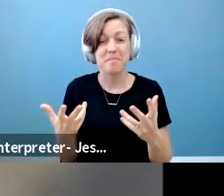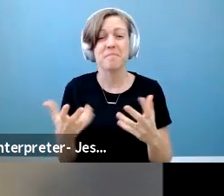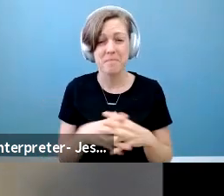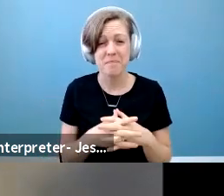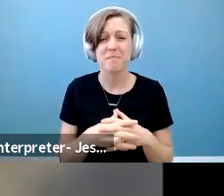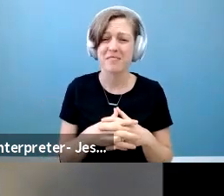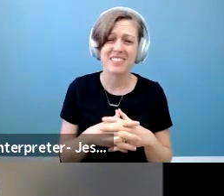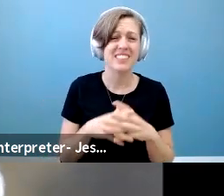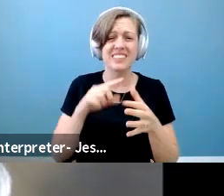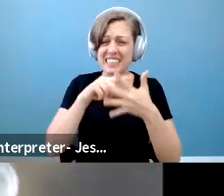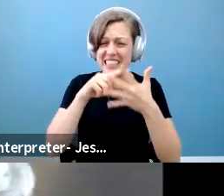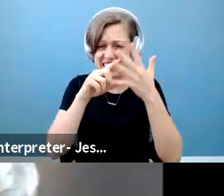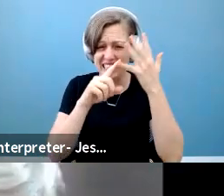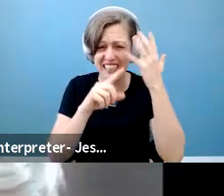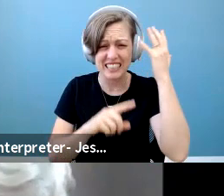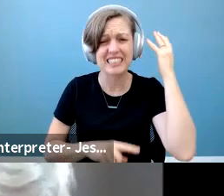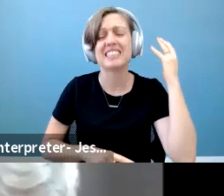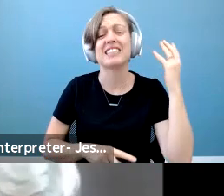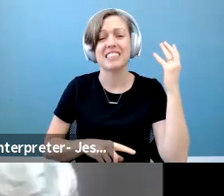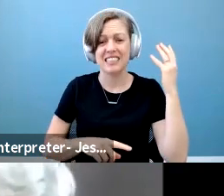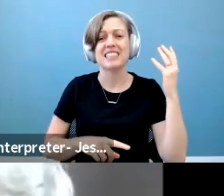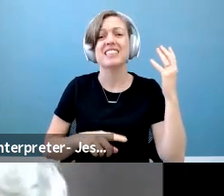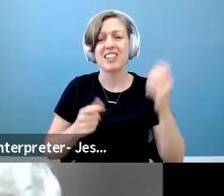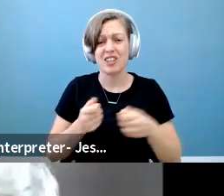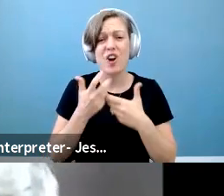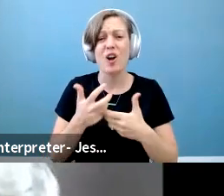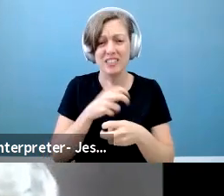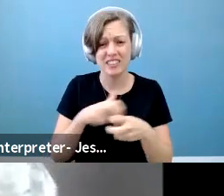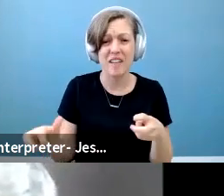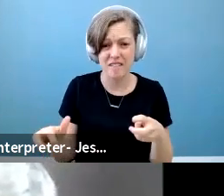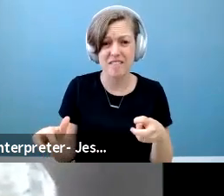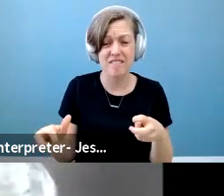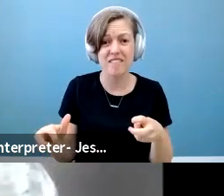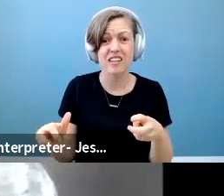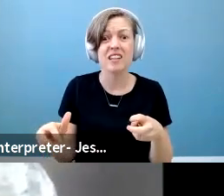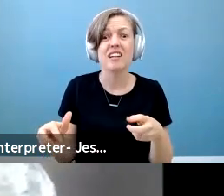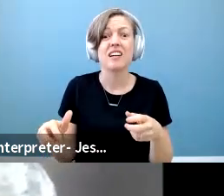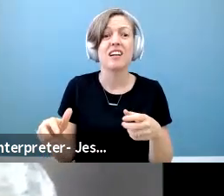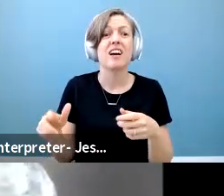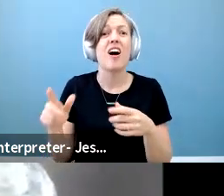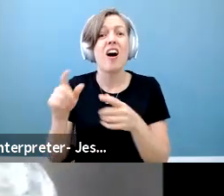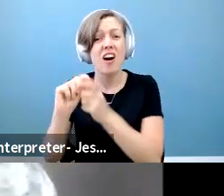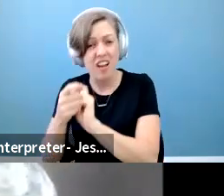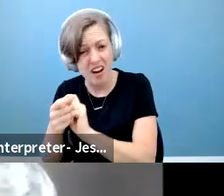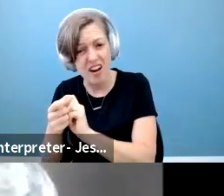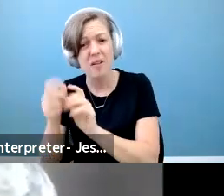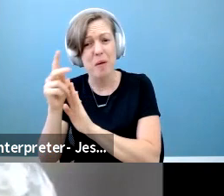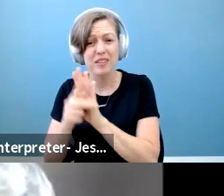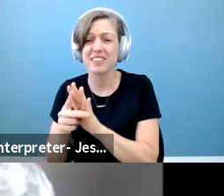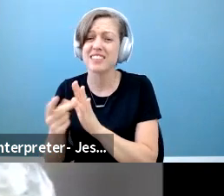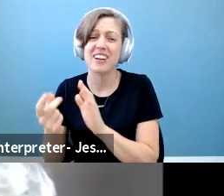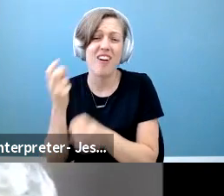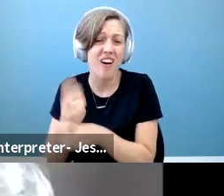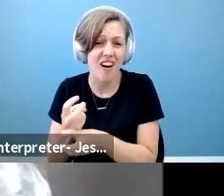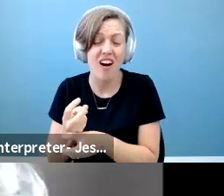All of these things make it difficult to shape policy that is informed by the perspective